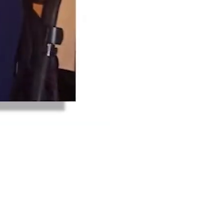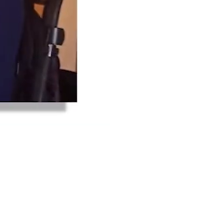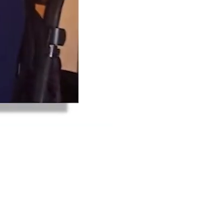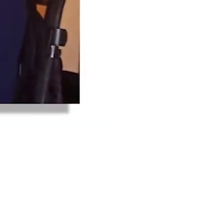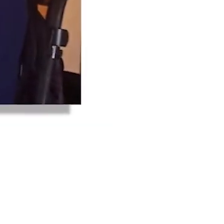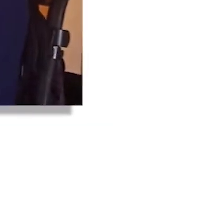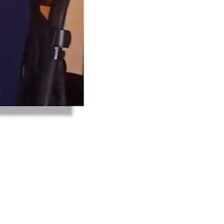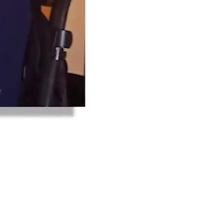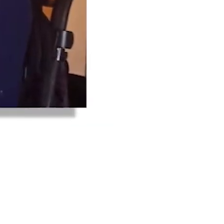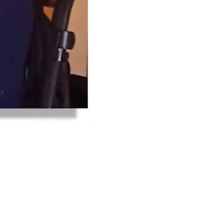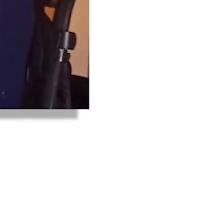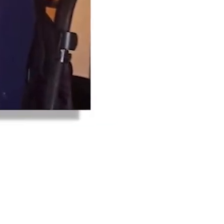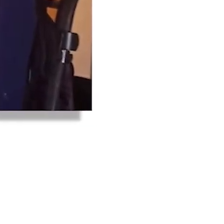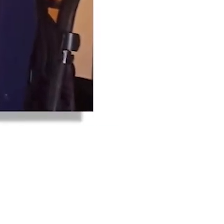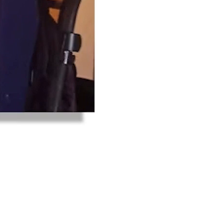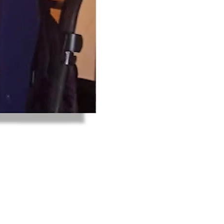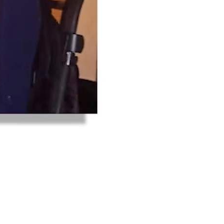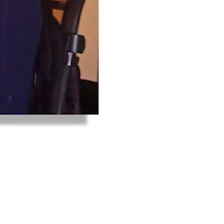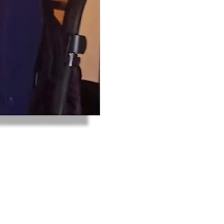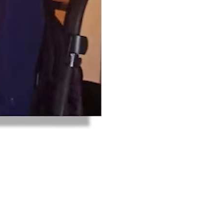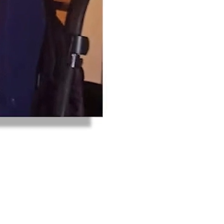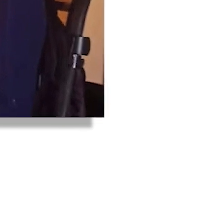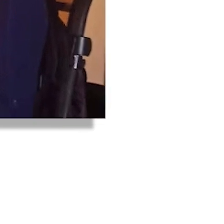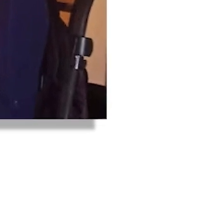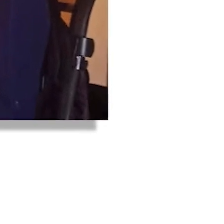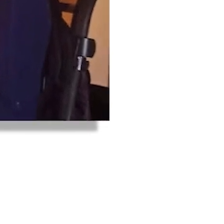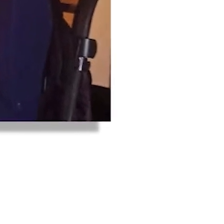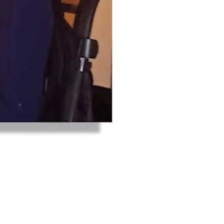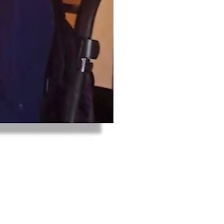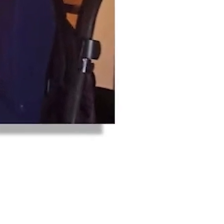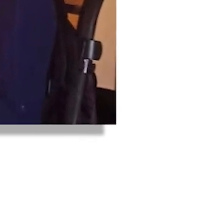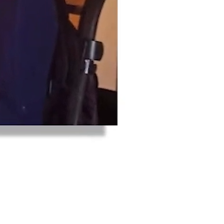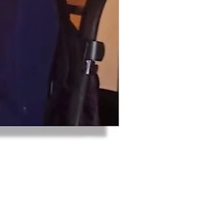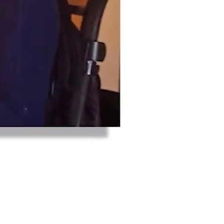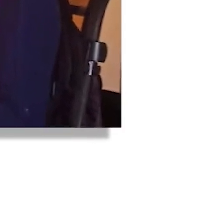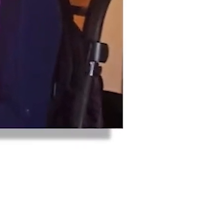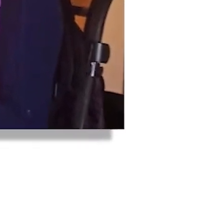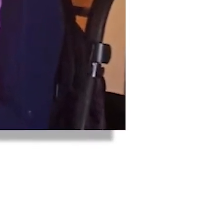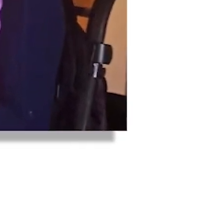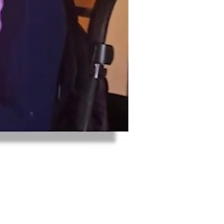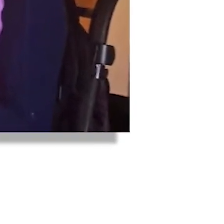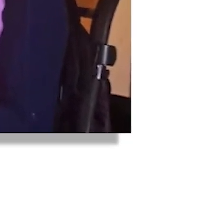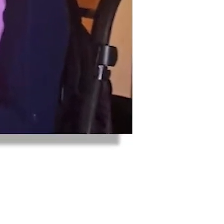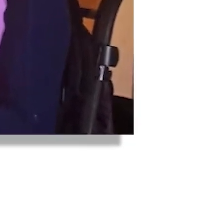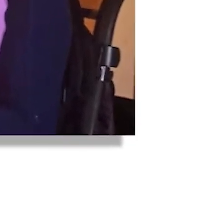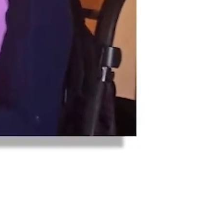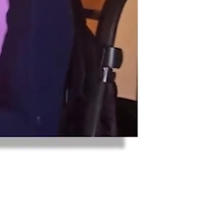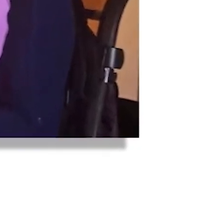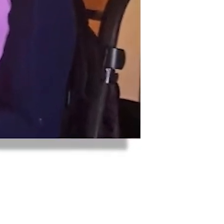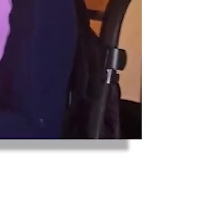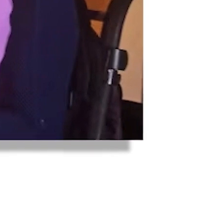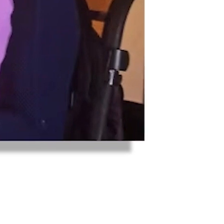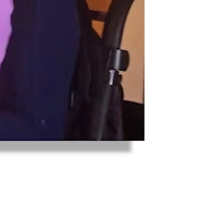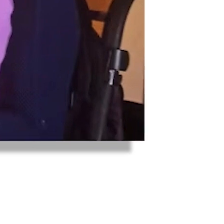The photo changes to one of Justin Clark in his mid-30s, head leaned back, smiling at the camera, sitting in a wheelchair.